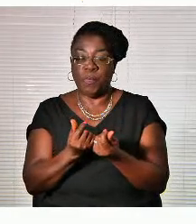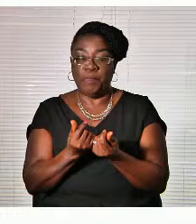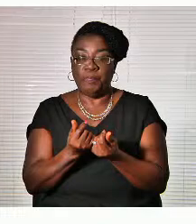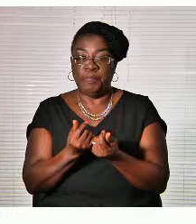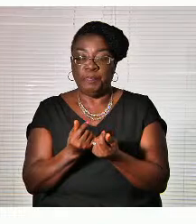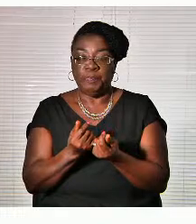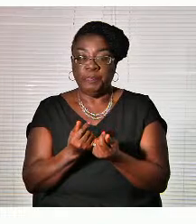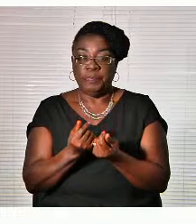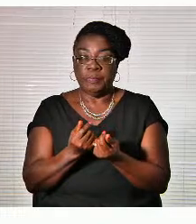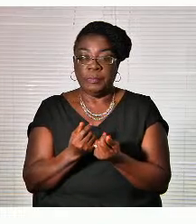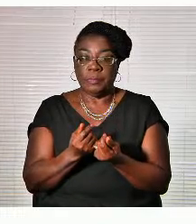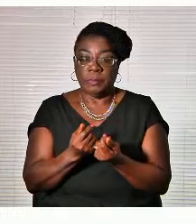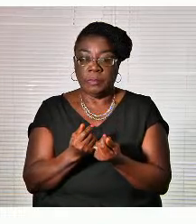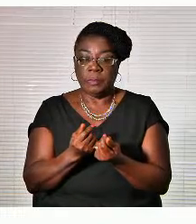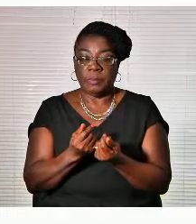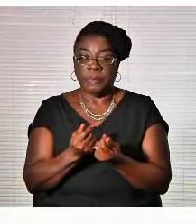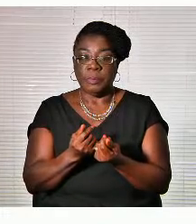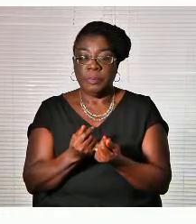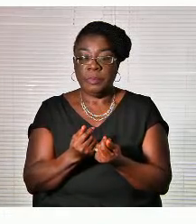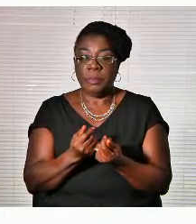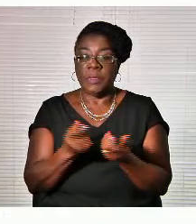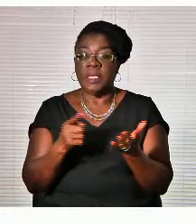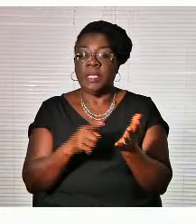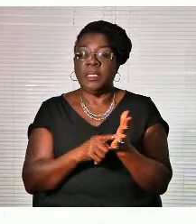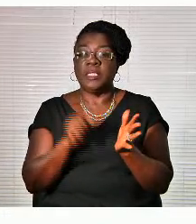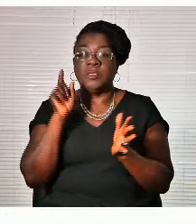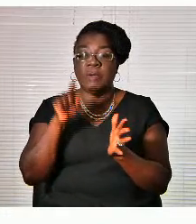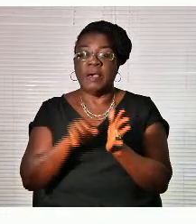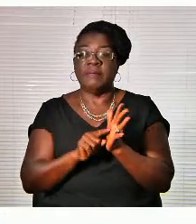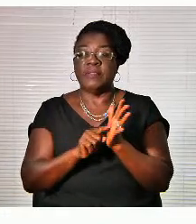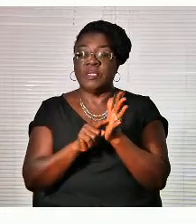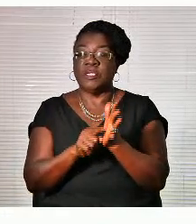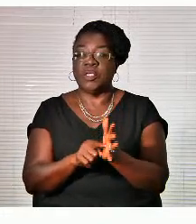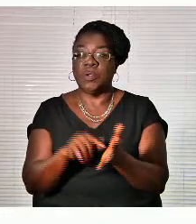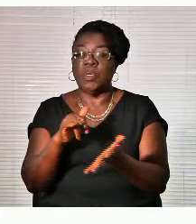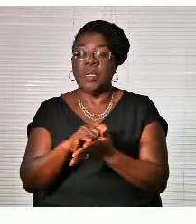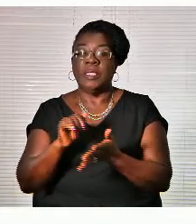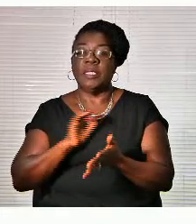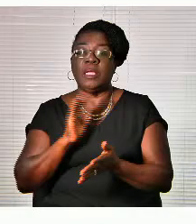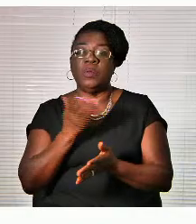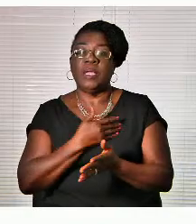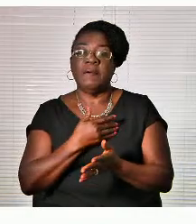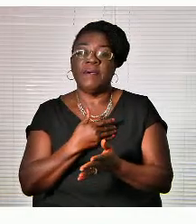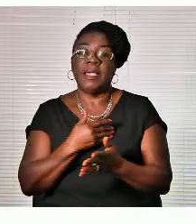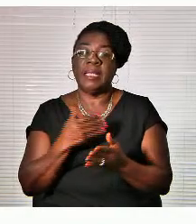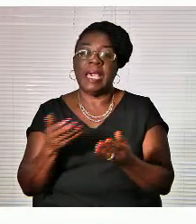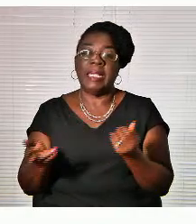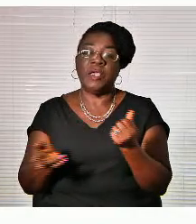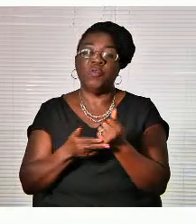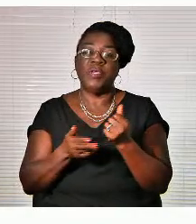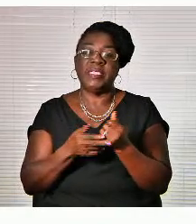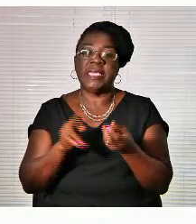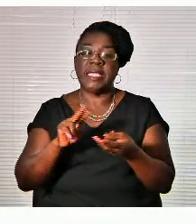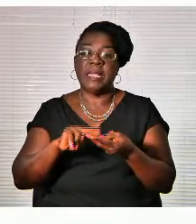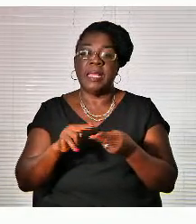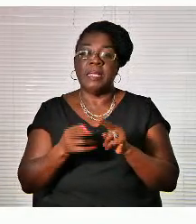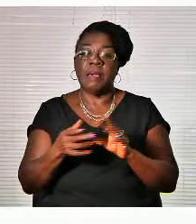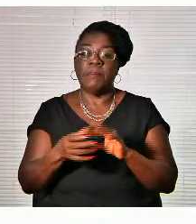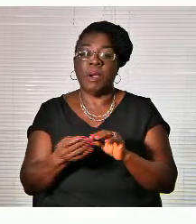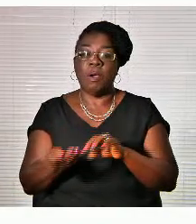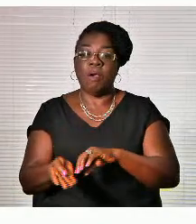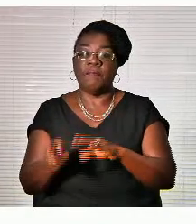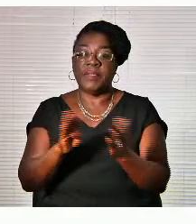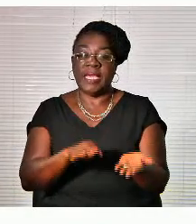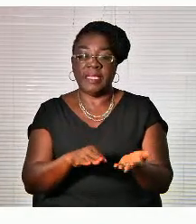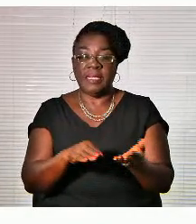Next slide. This slide is just to show that we have had an increasing number of deaths due